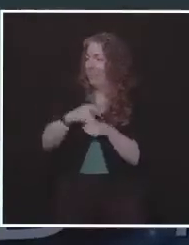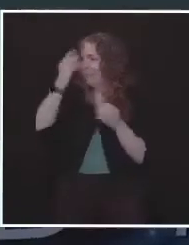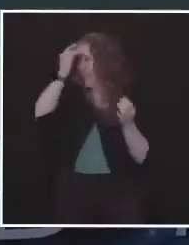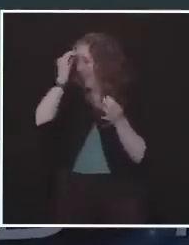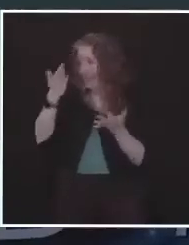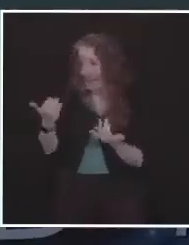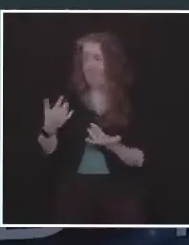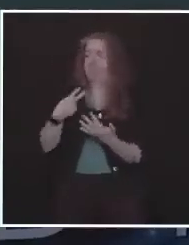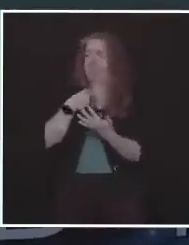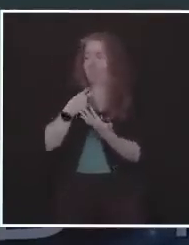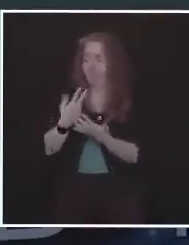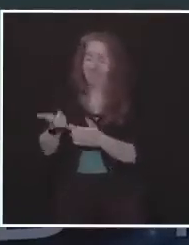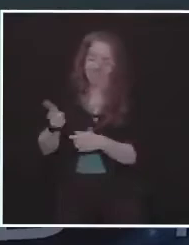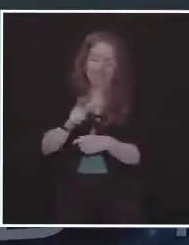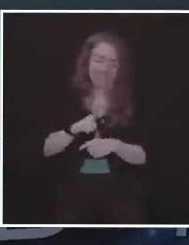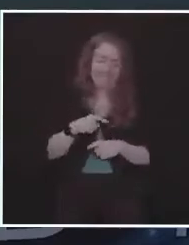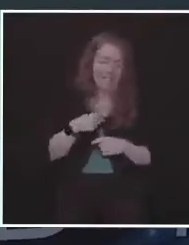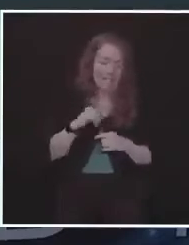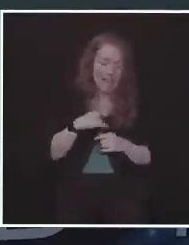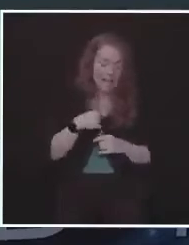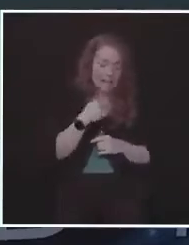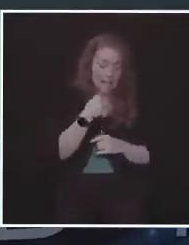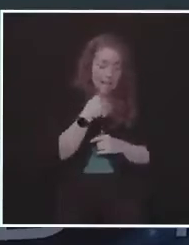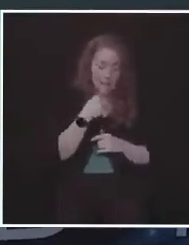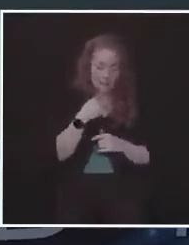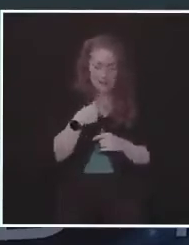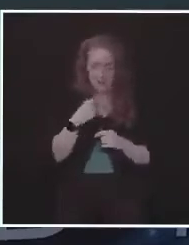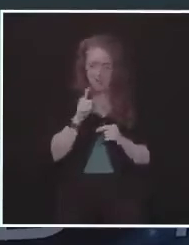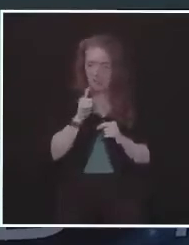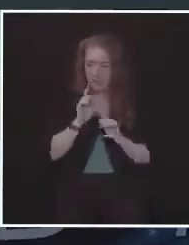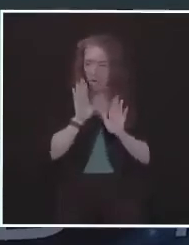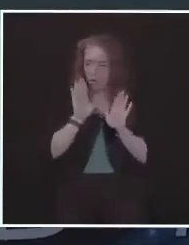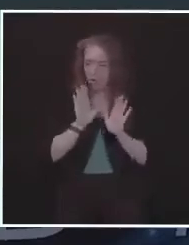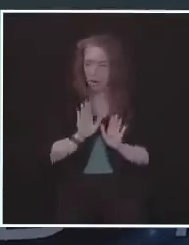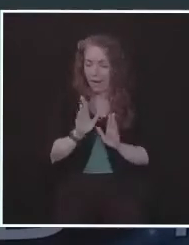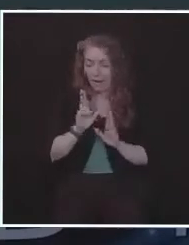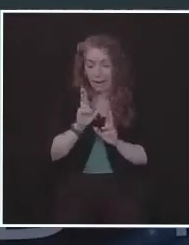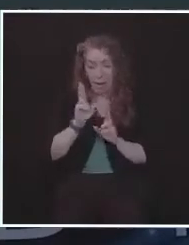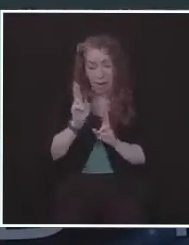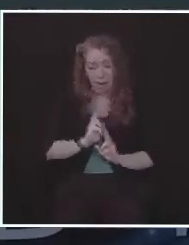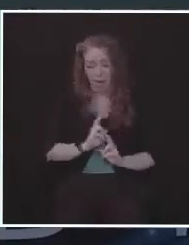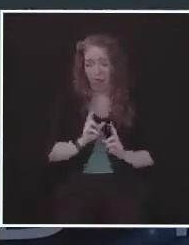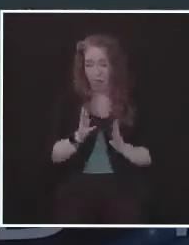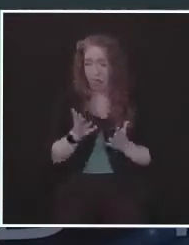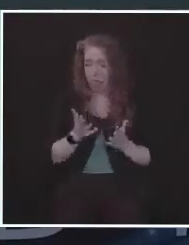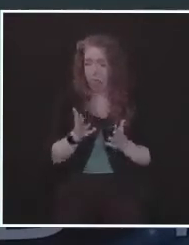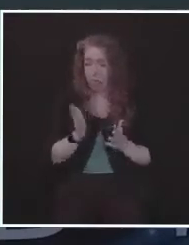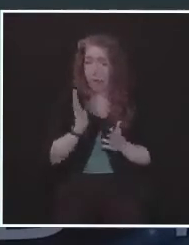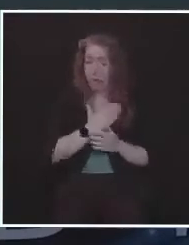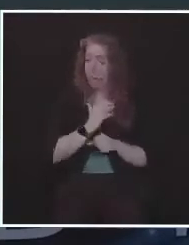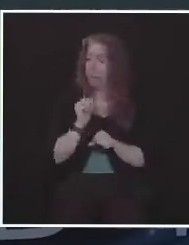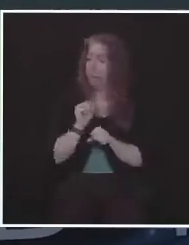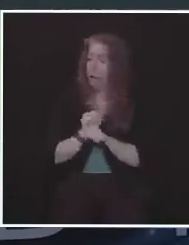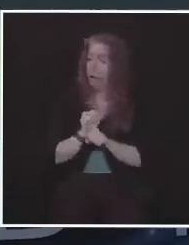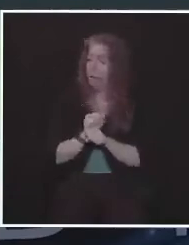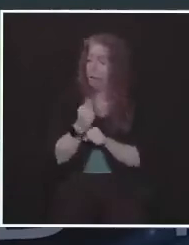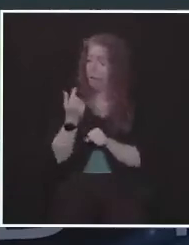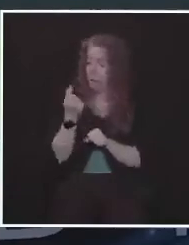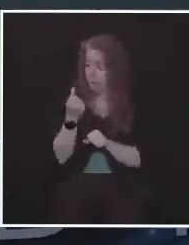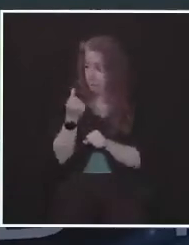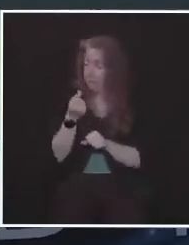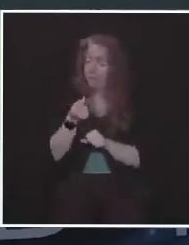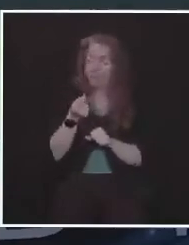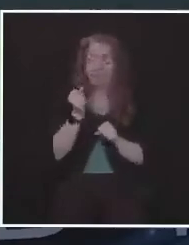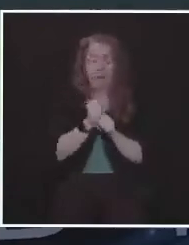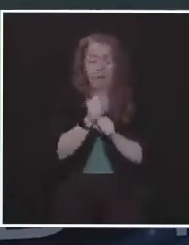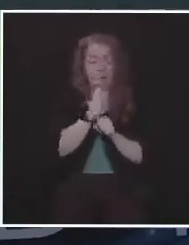honor, Kathy, and I see our job is to communicate with you where we're at with the reorganization, what we're doing, what the timeline